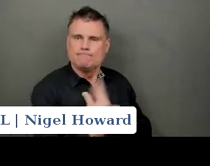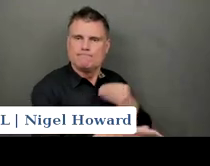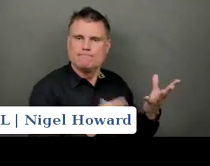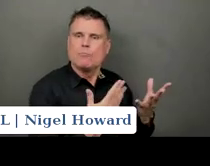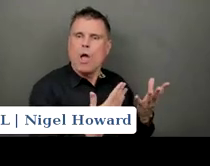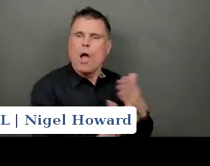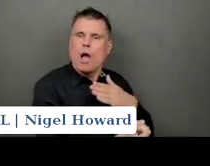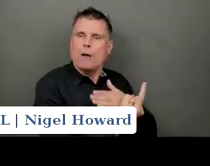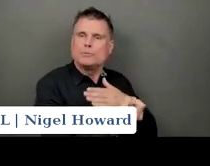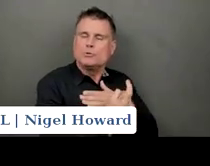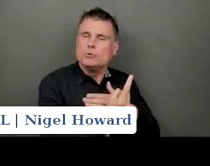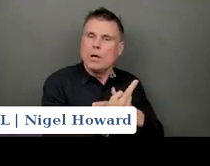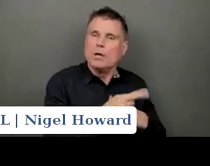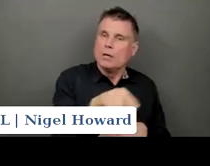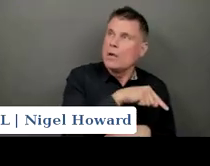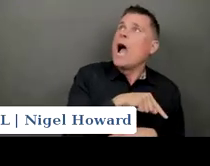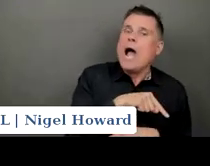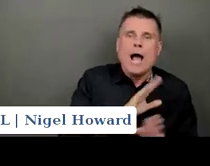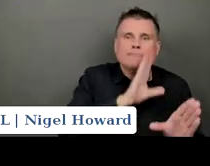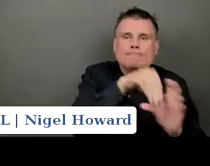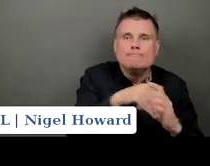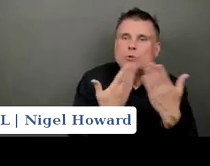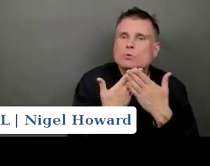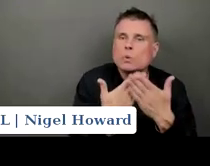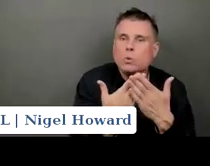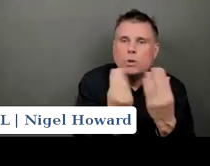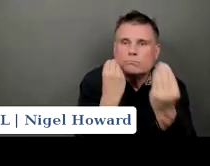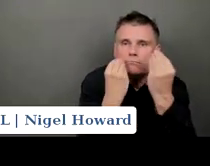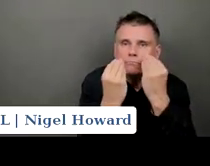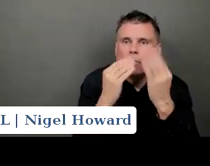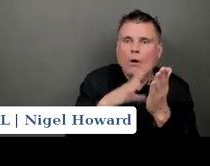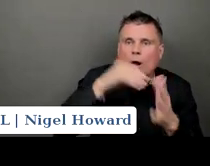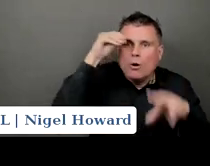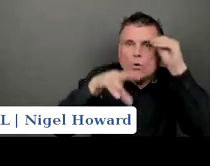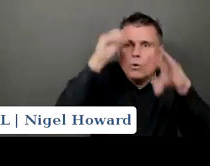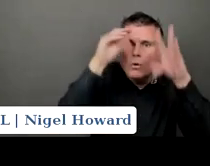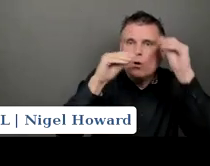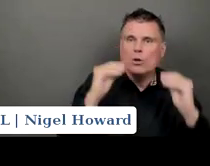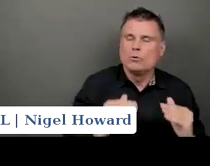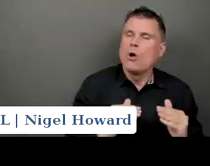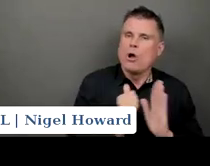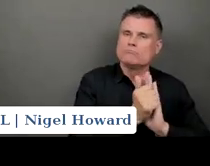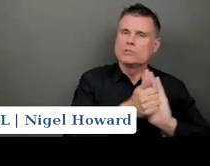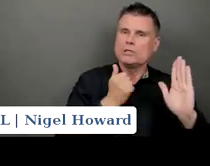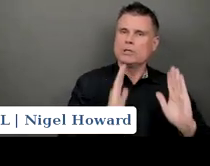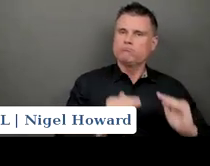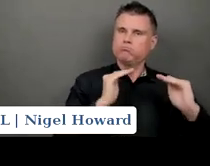accredited training, etc., in these sectors, so that the women who are working in these sectors, volunteers, have access to training and can